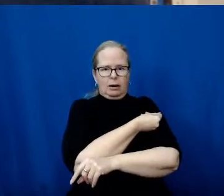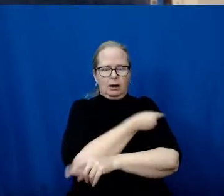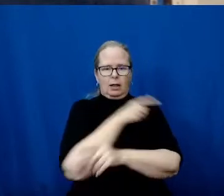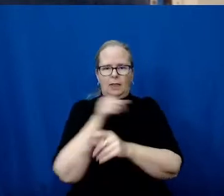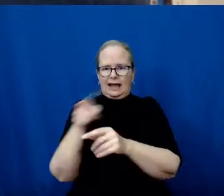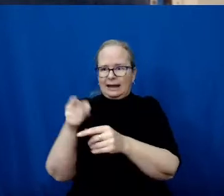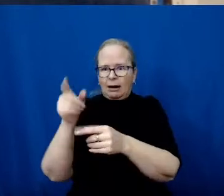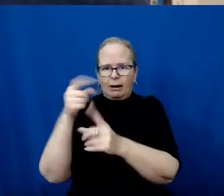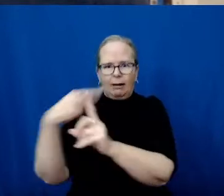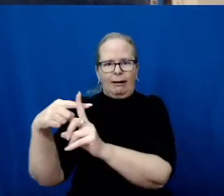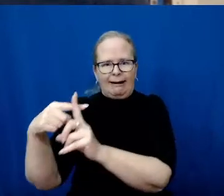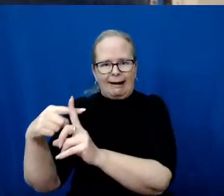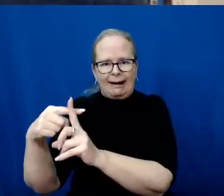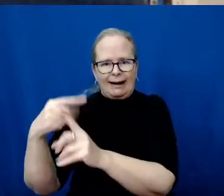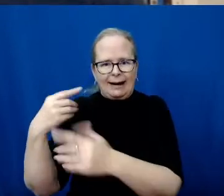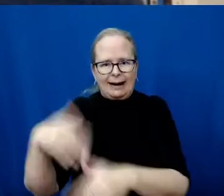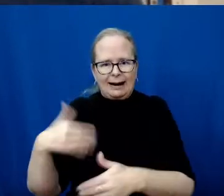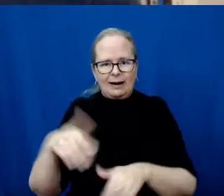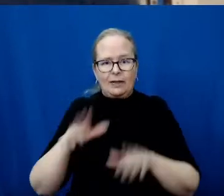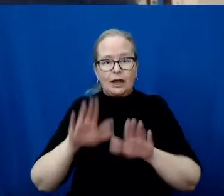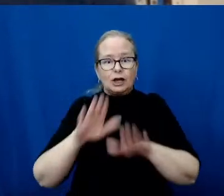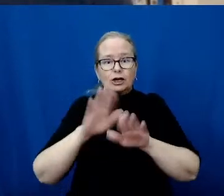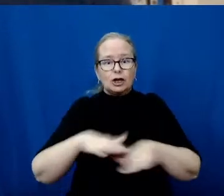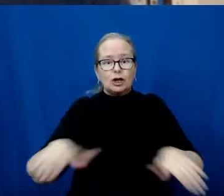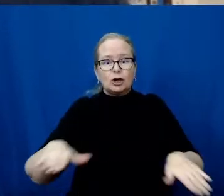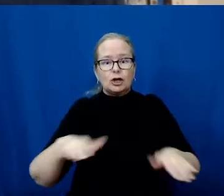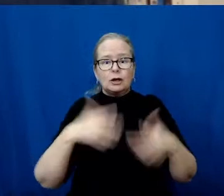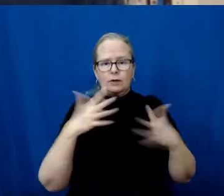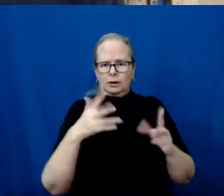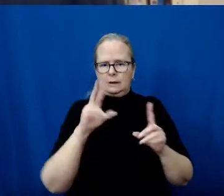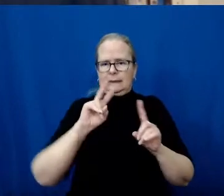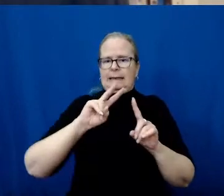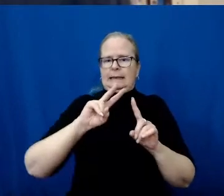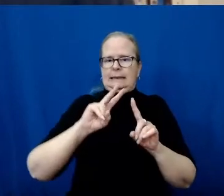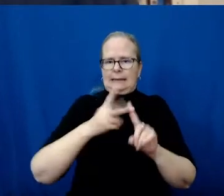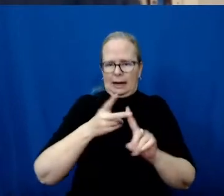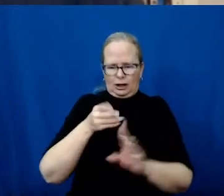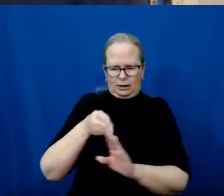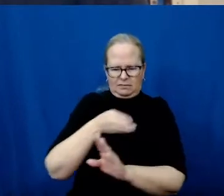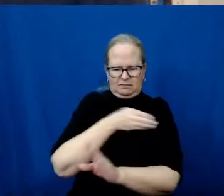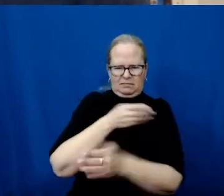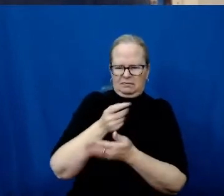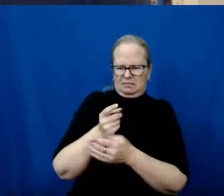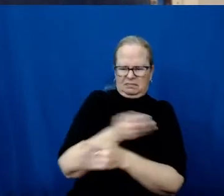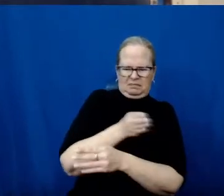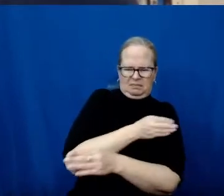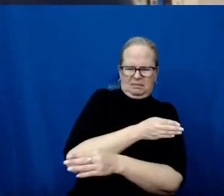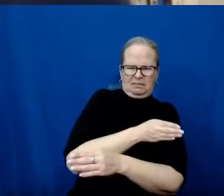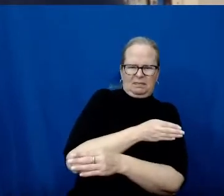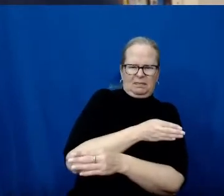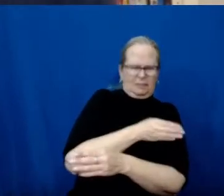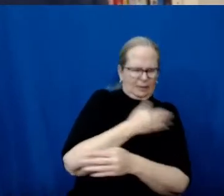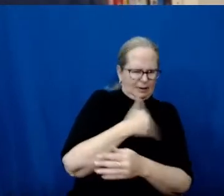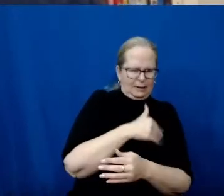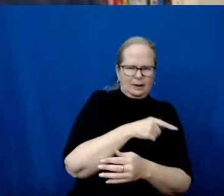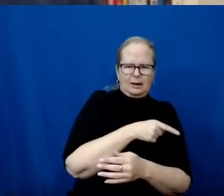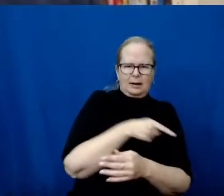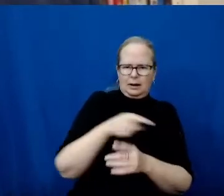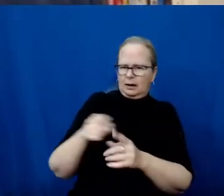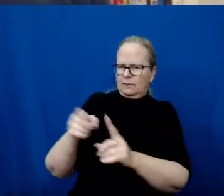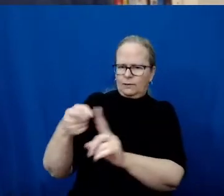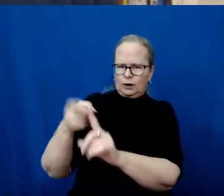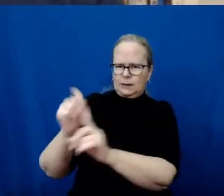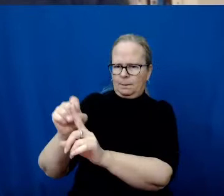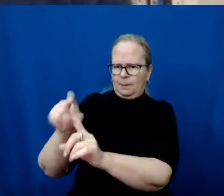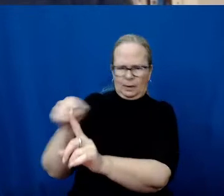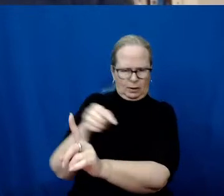were not terribly worried at that point. The odds are it would